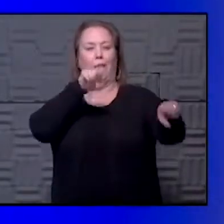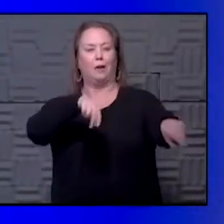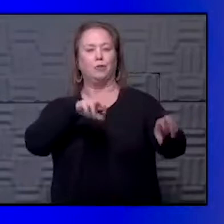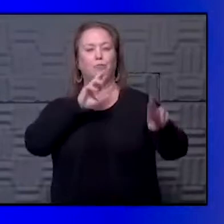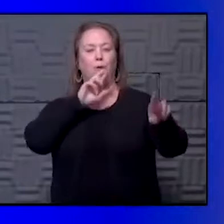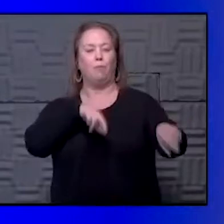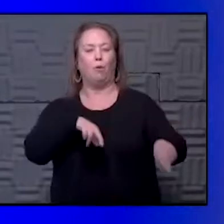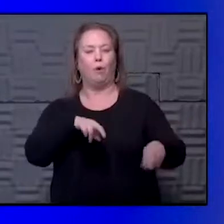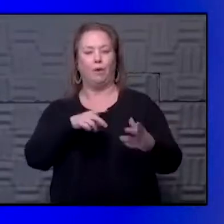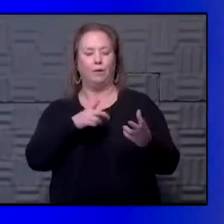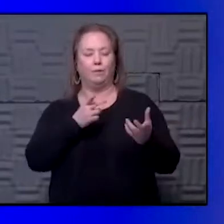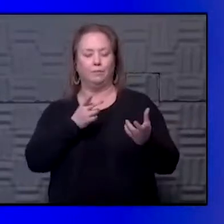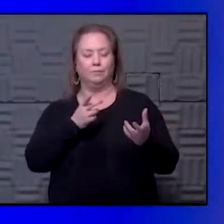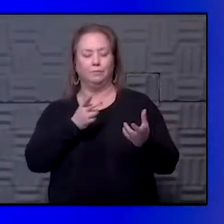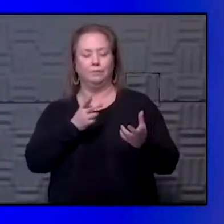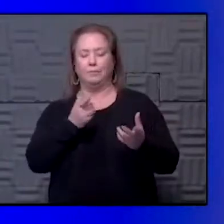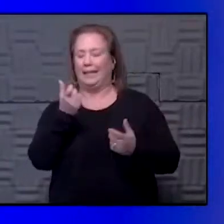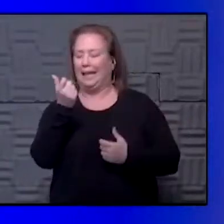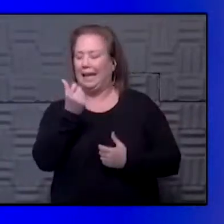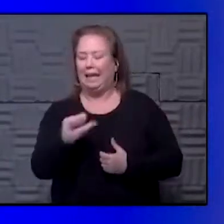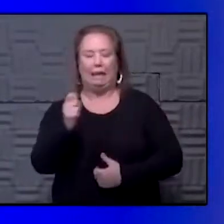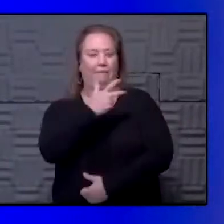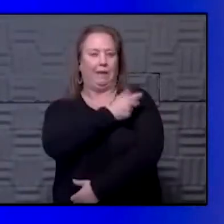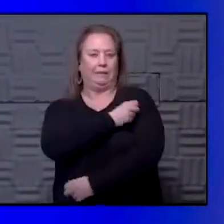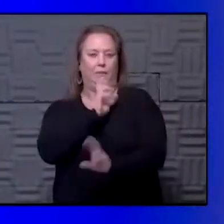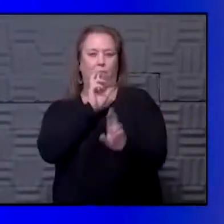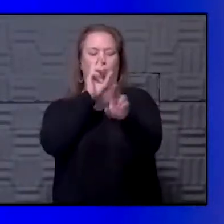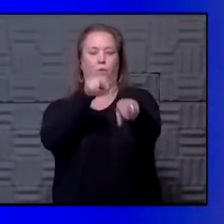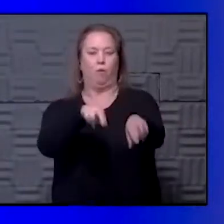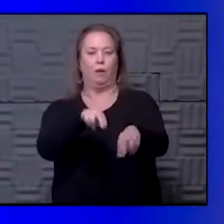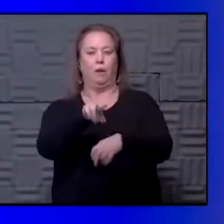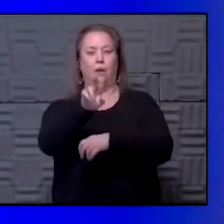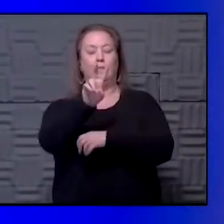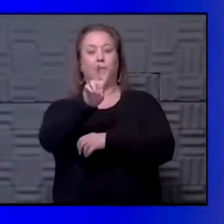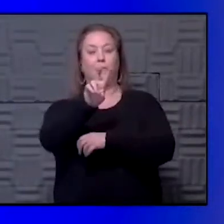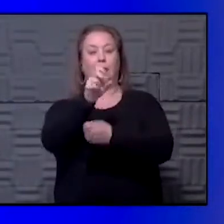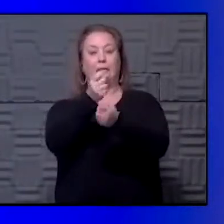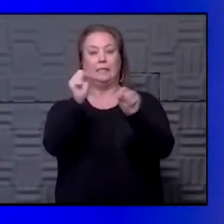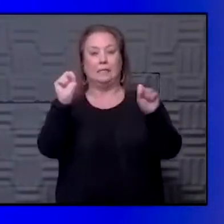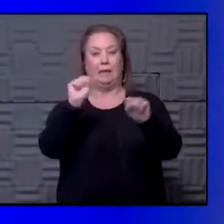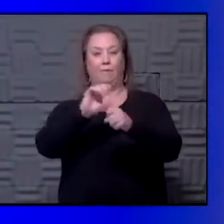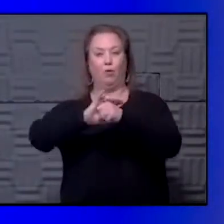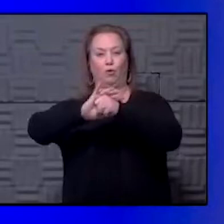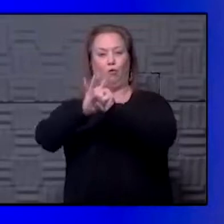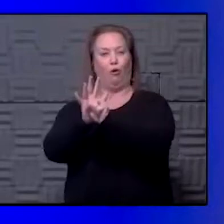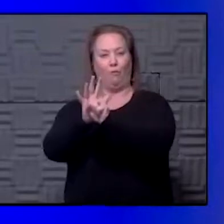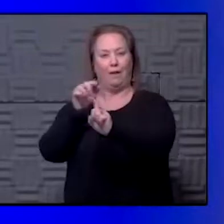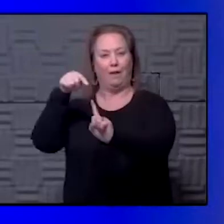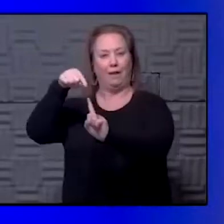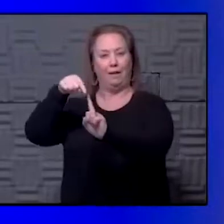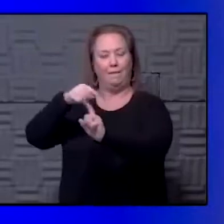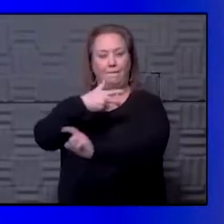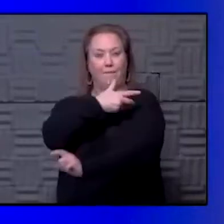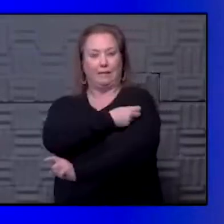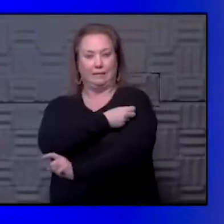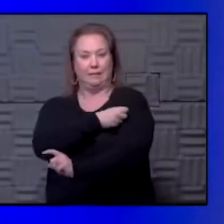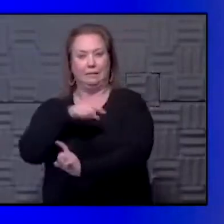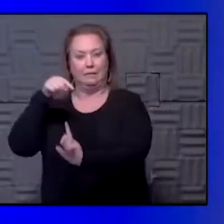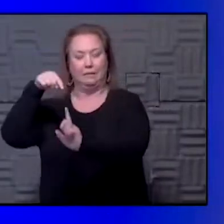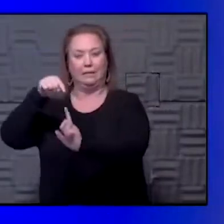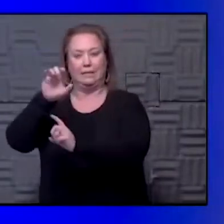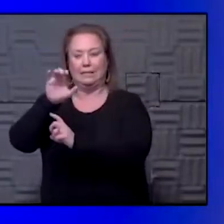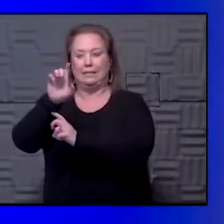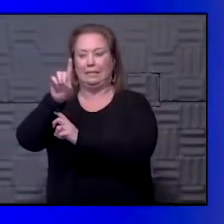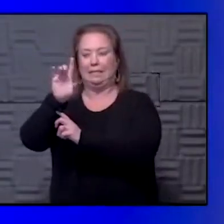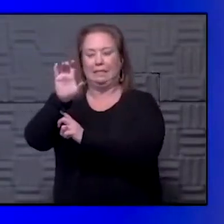while, reporting adverse events from any vaccine. But we also have the vSafe, which is for the COVID-19 vaccines as well, and that's the